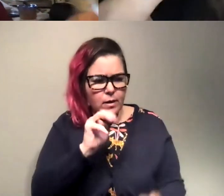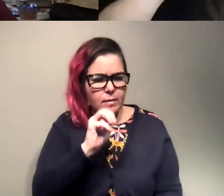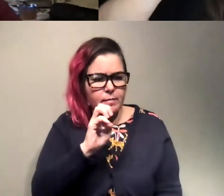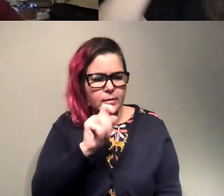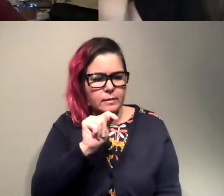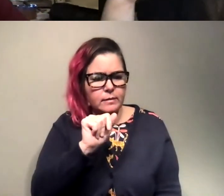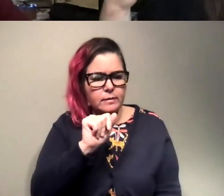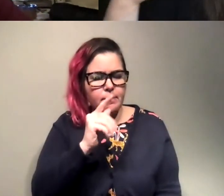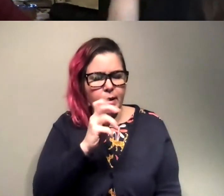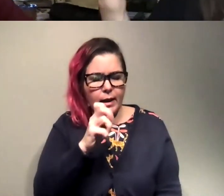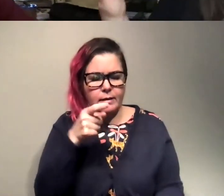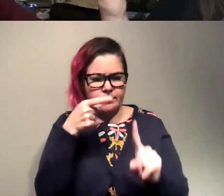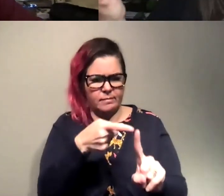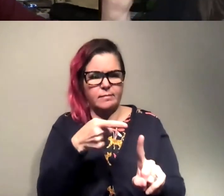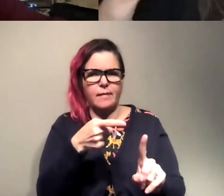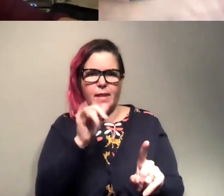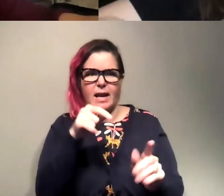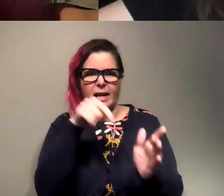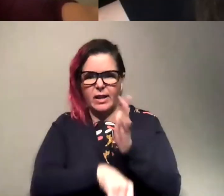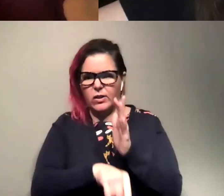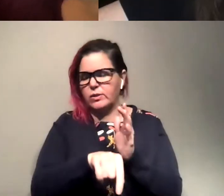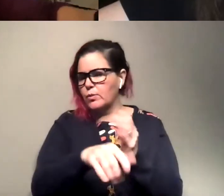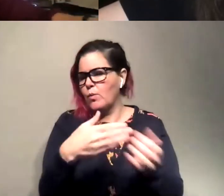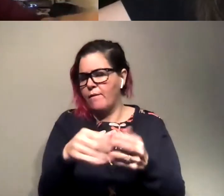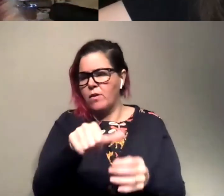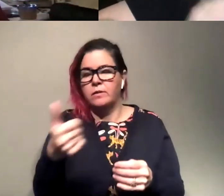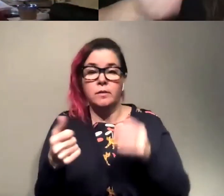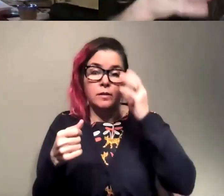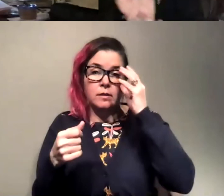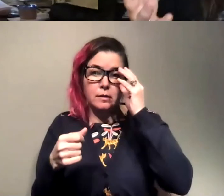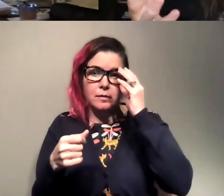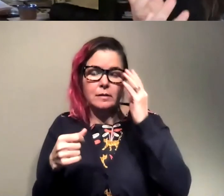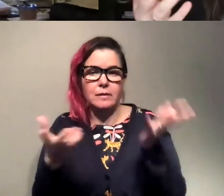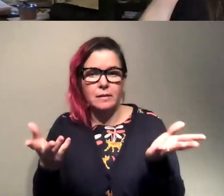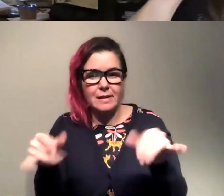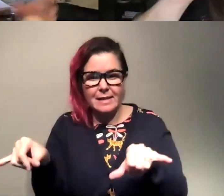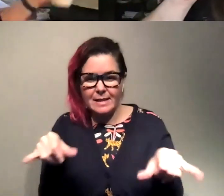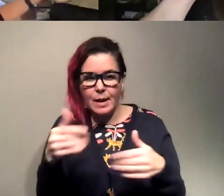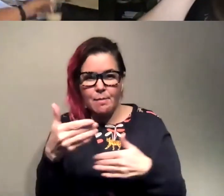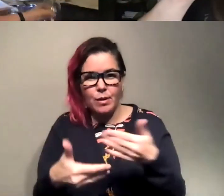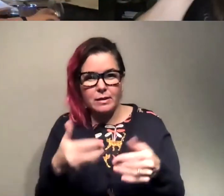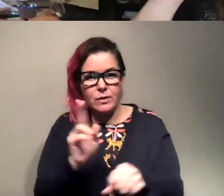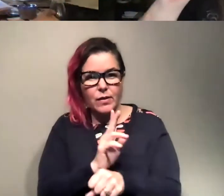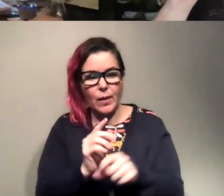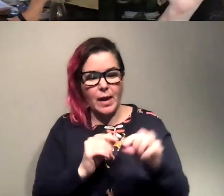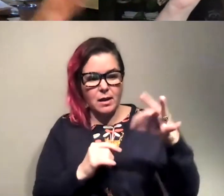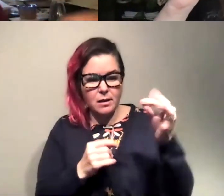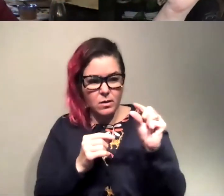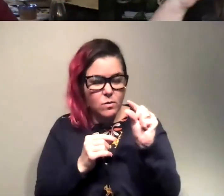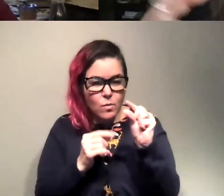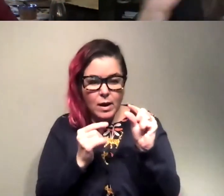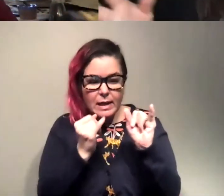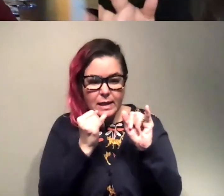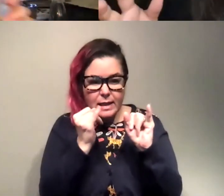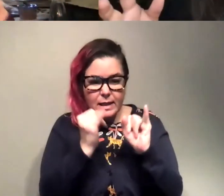the thing that kills that other organism. Is it the same process to figure out if that one individual metabolite